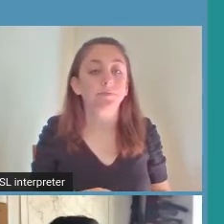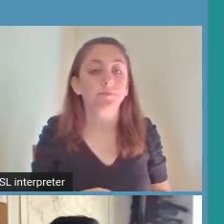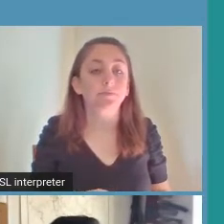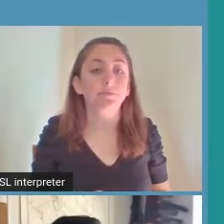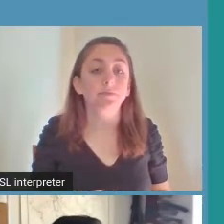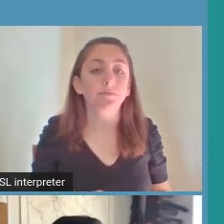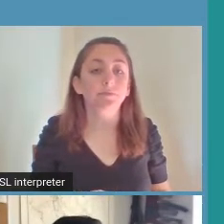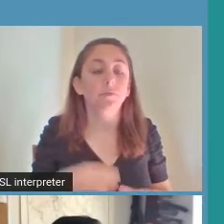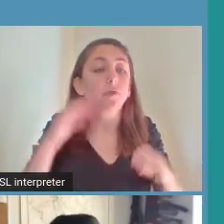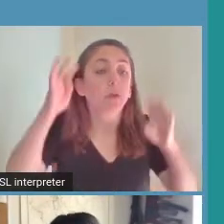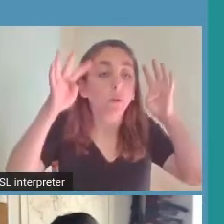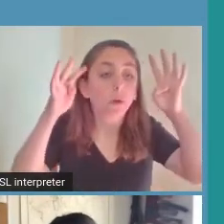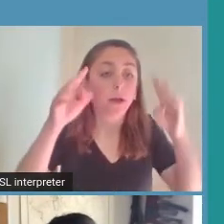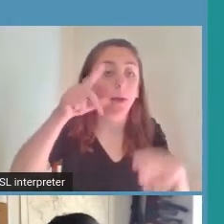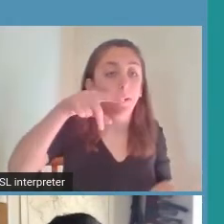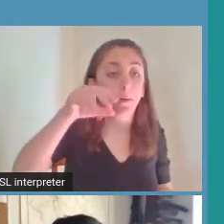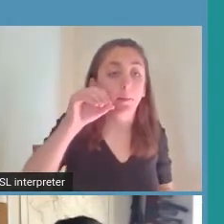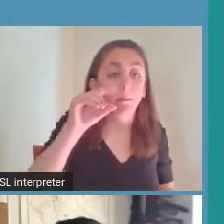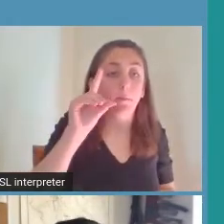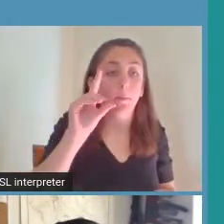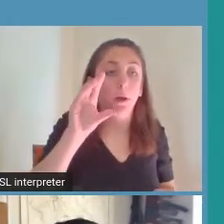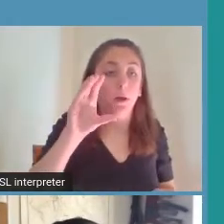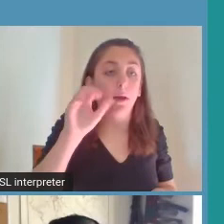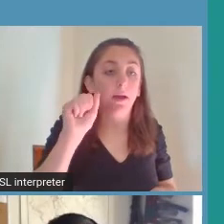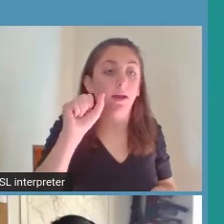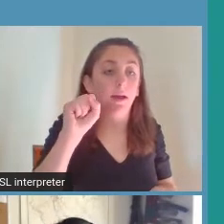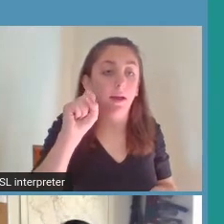So in creating the podcast,